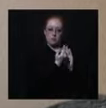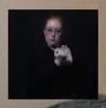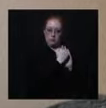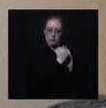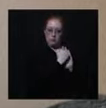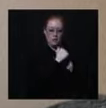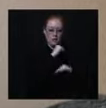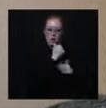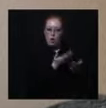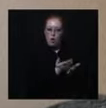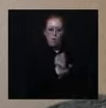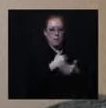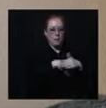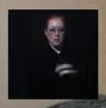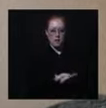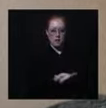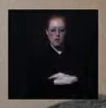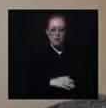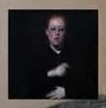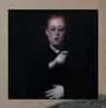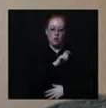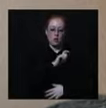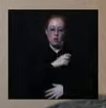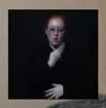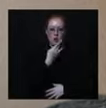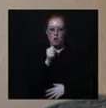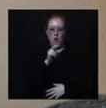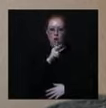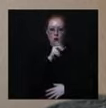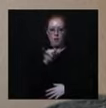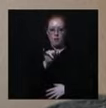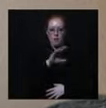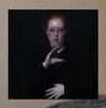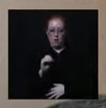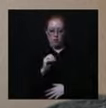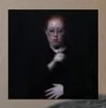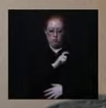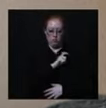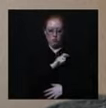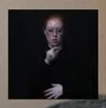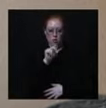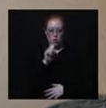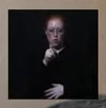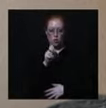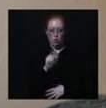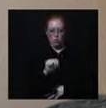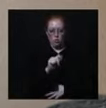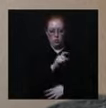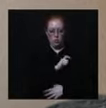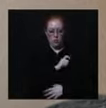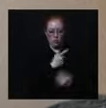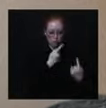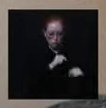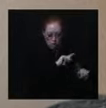On a couple of occasions when Harvey County law enforcement, Newton police, had tried to visit the